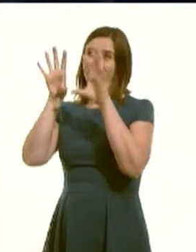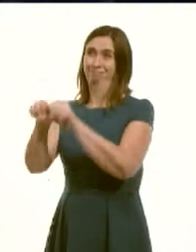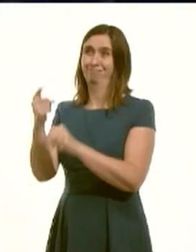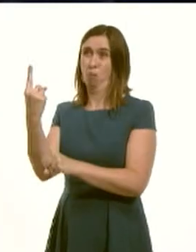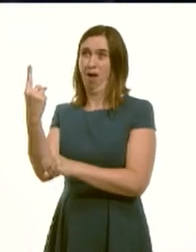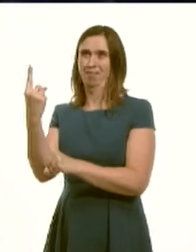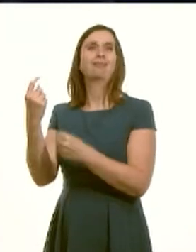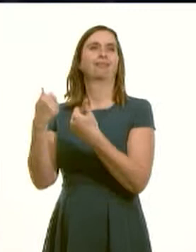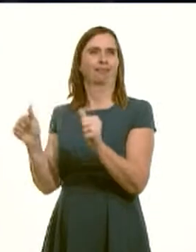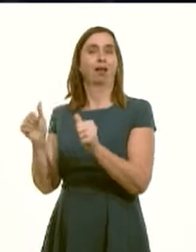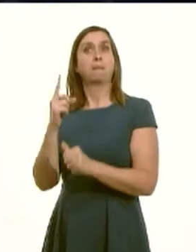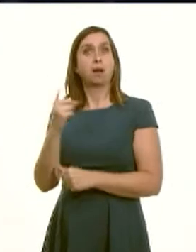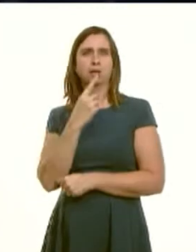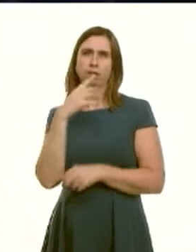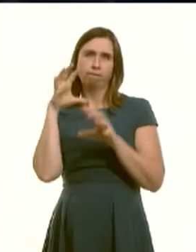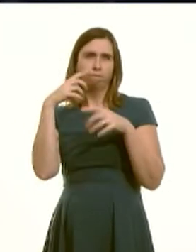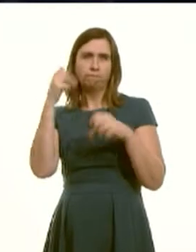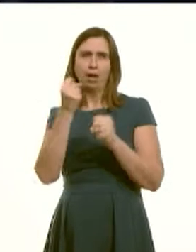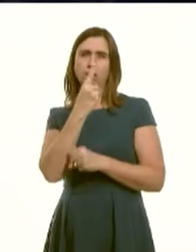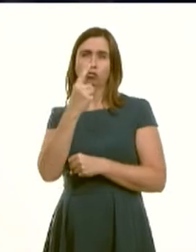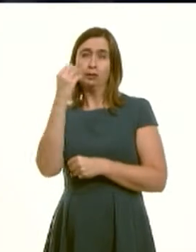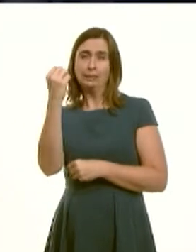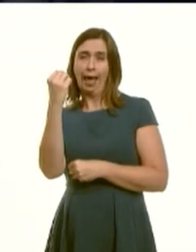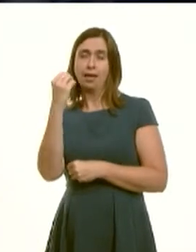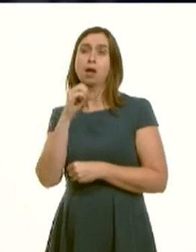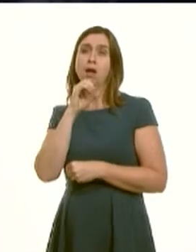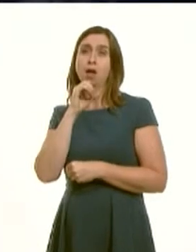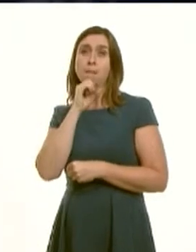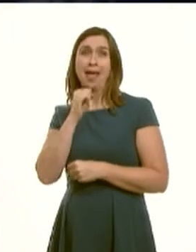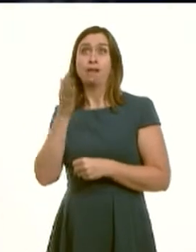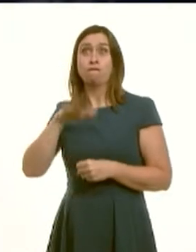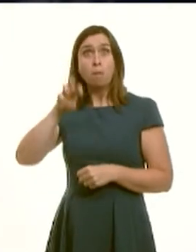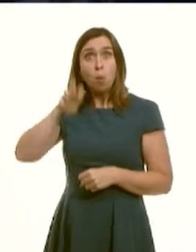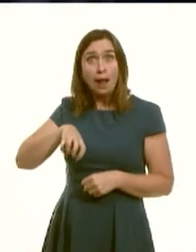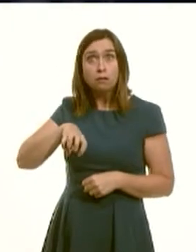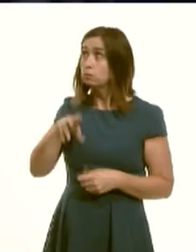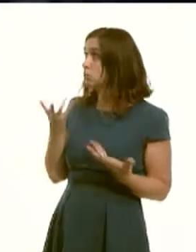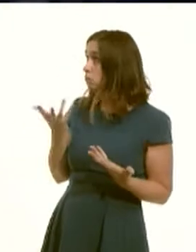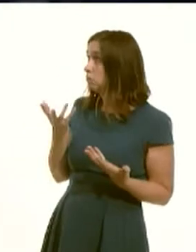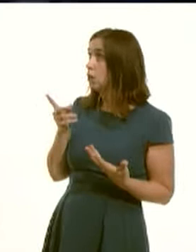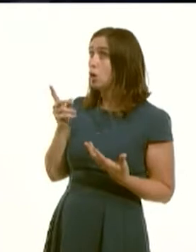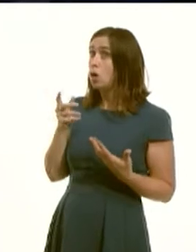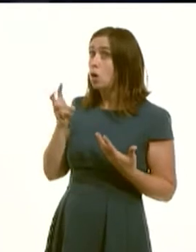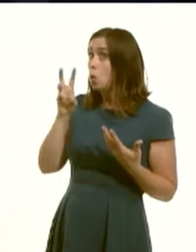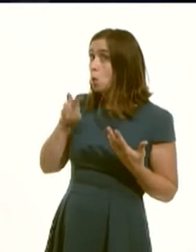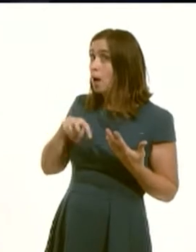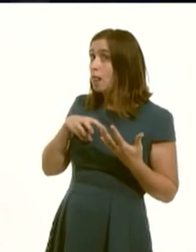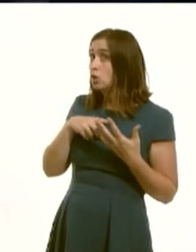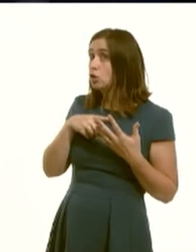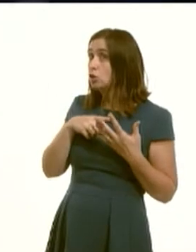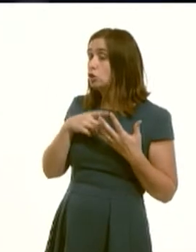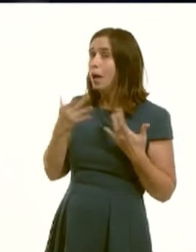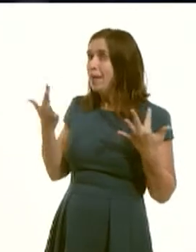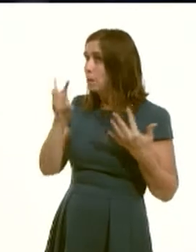Agency. So I'm just wondering whether you as a government are aware that any of those men are Welsh, and whether you have had any dealings